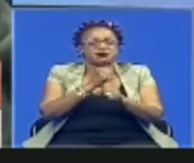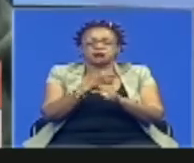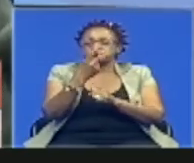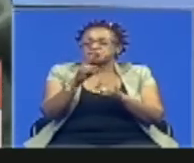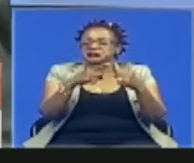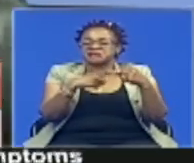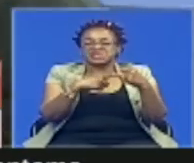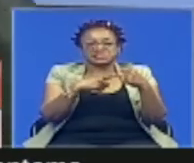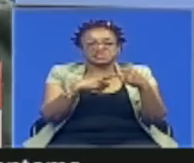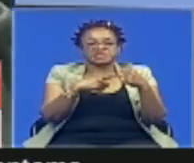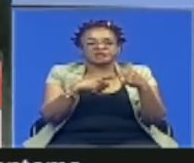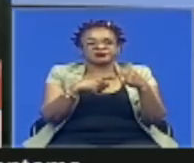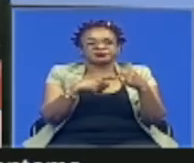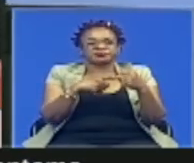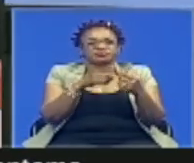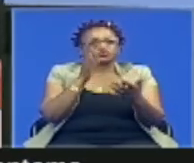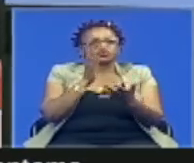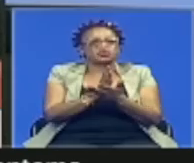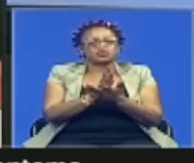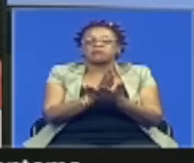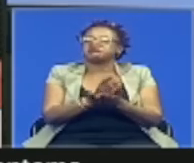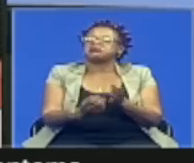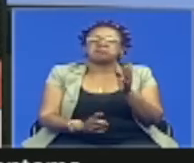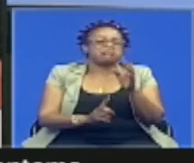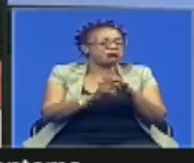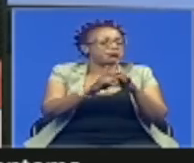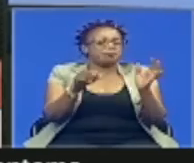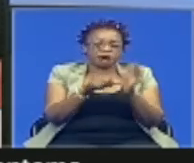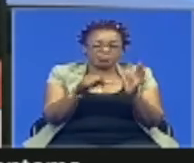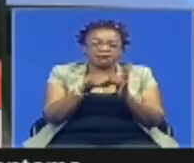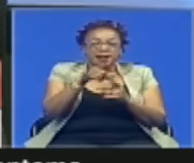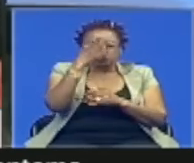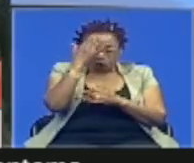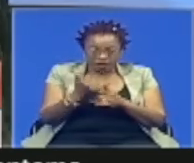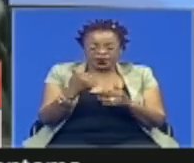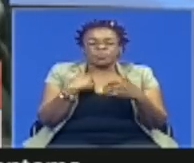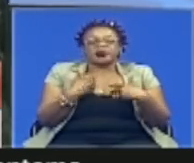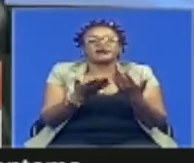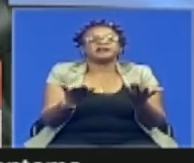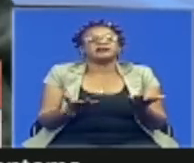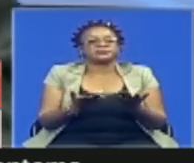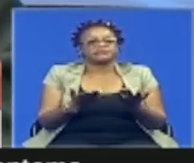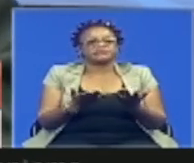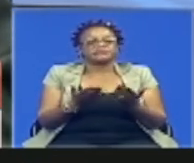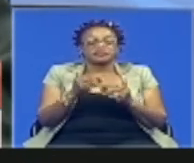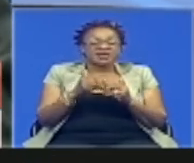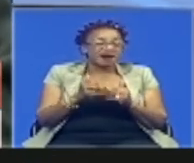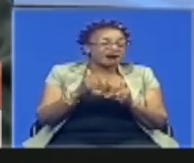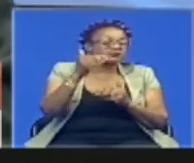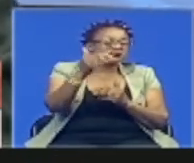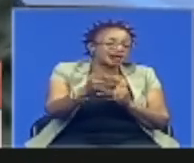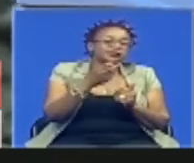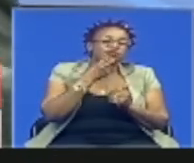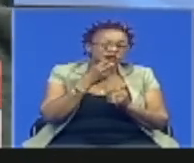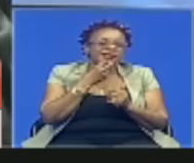26th were really meant to put us in trouble, and that is the trouble we're in. Okay. After Tuesday, I can assure